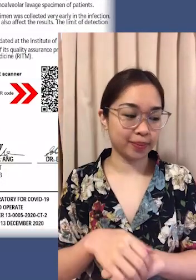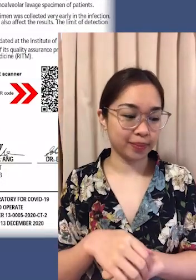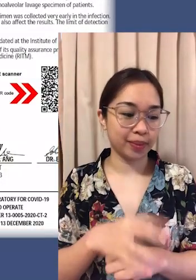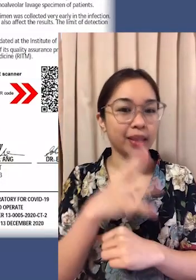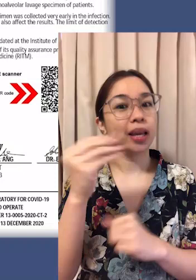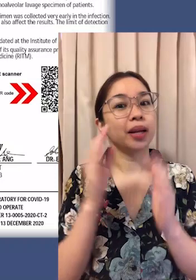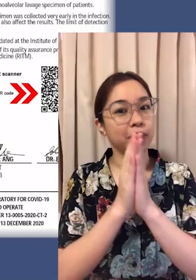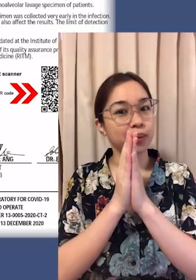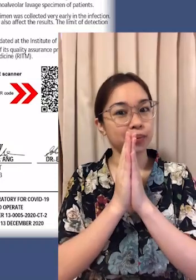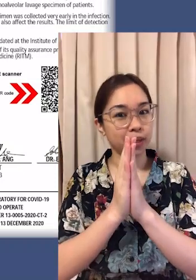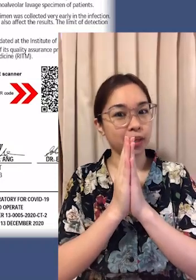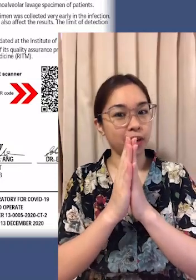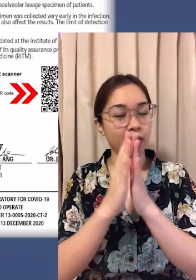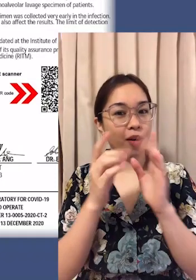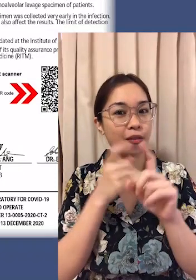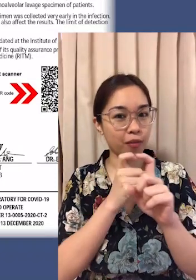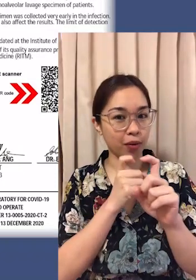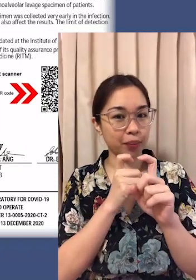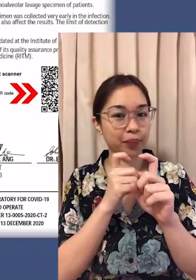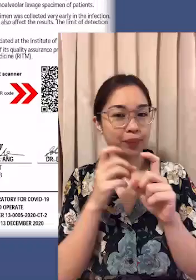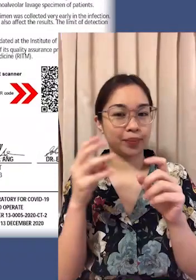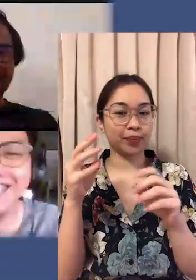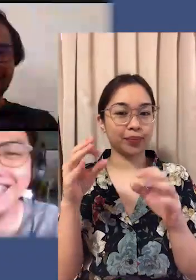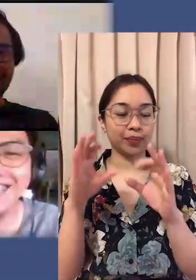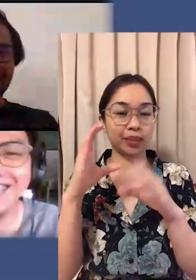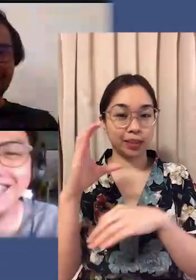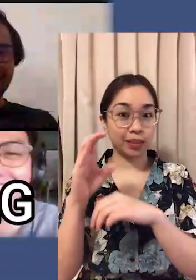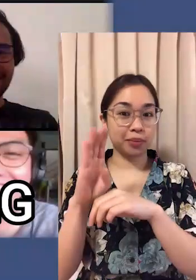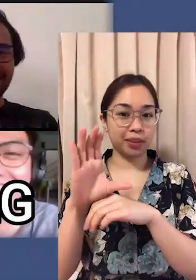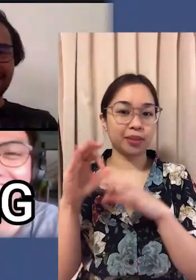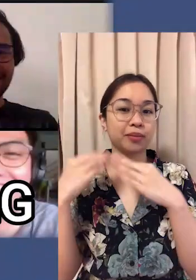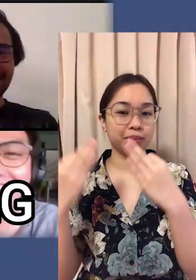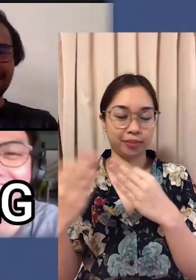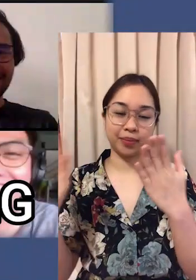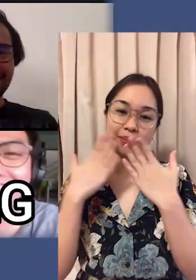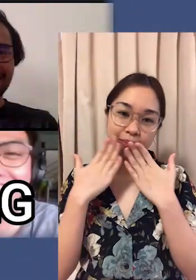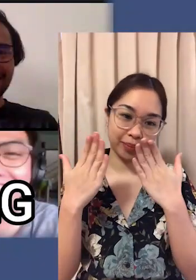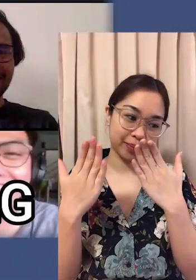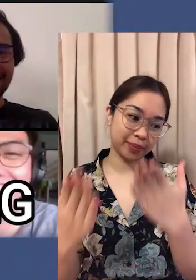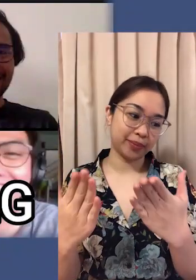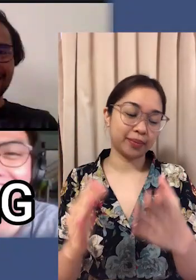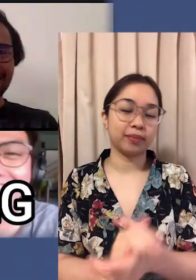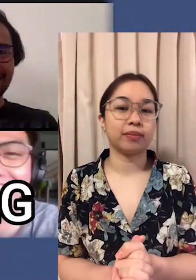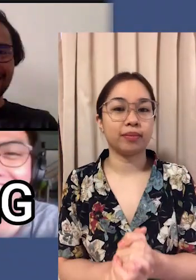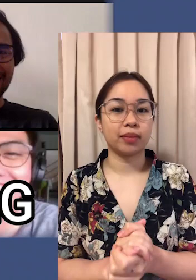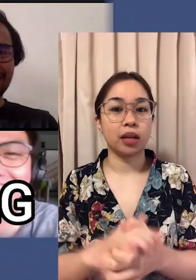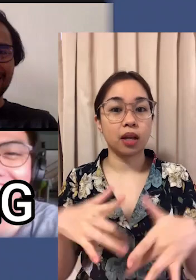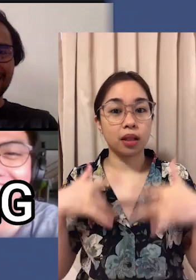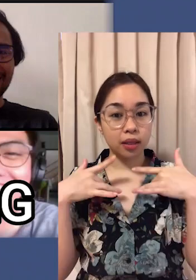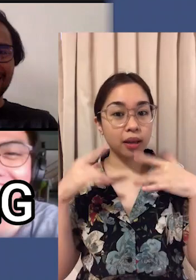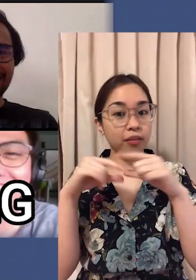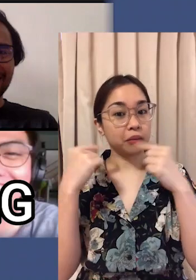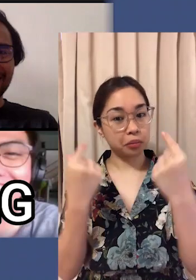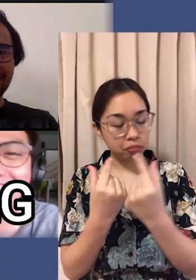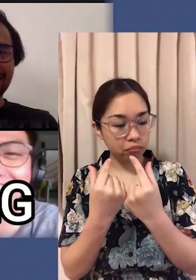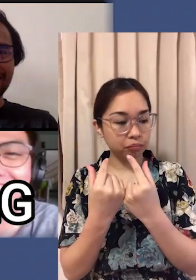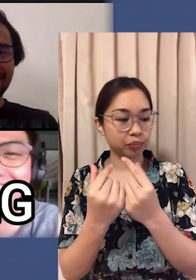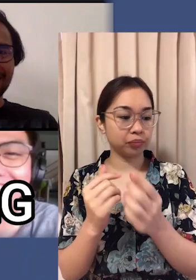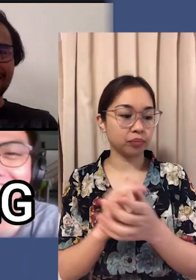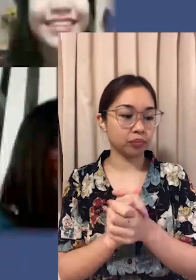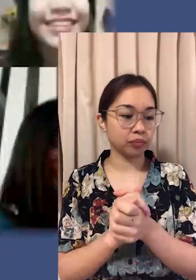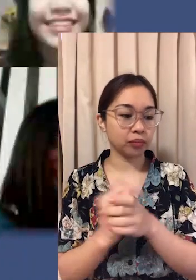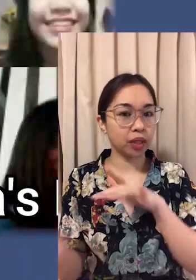at sa mga panalangin ng ating kapatiran. With CCBC's ministries like our life groups,